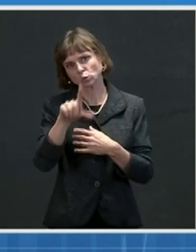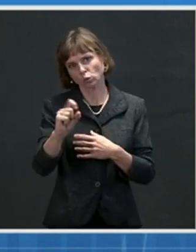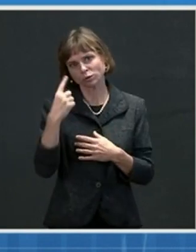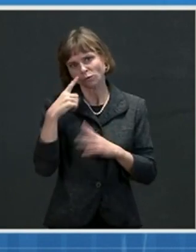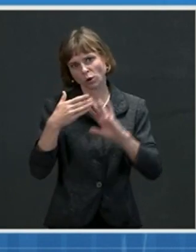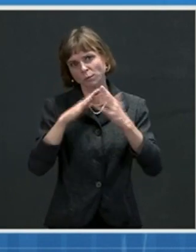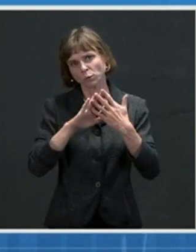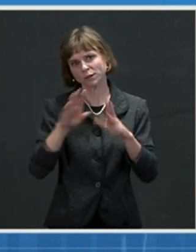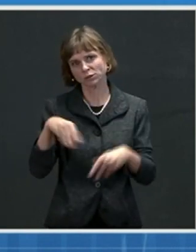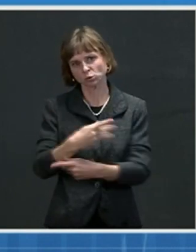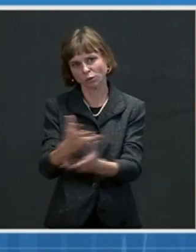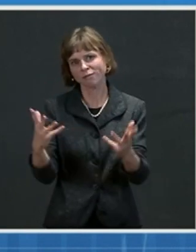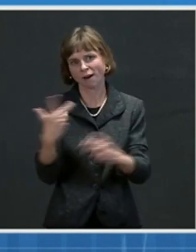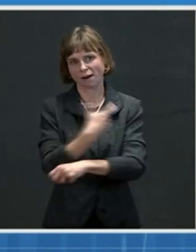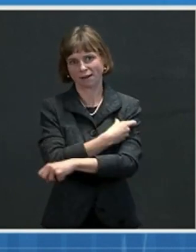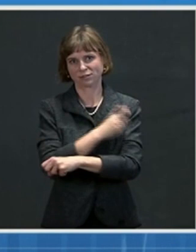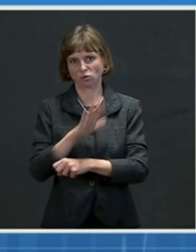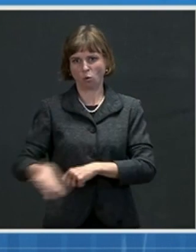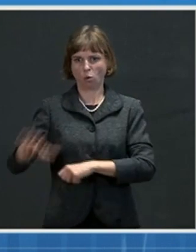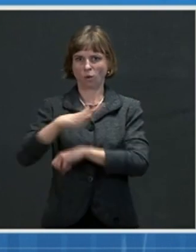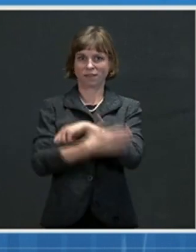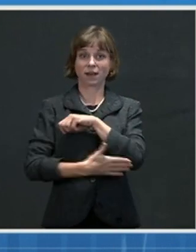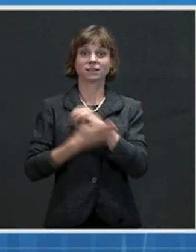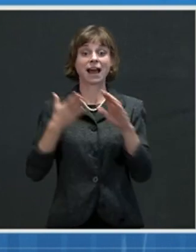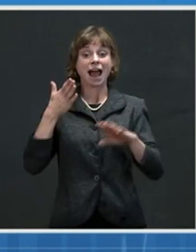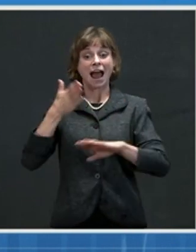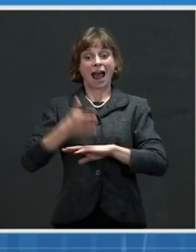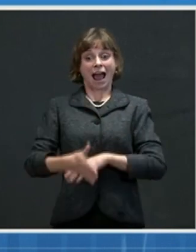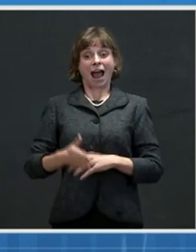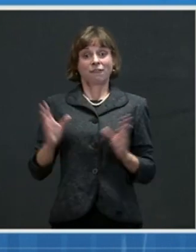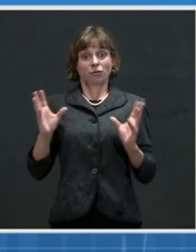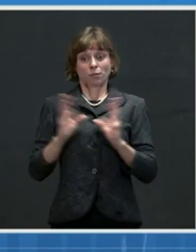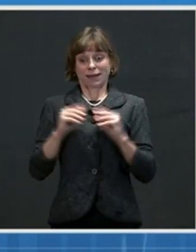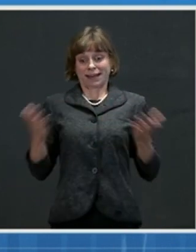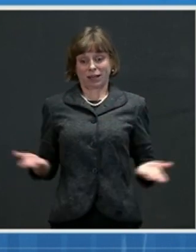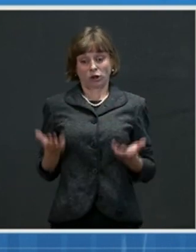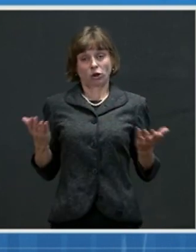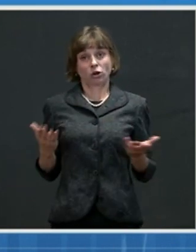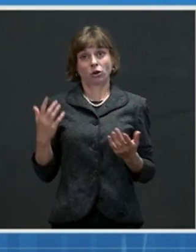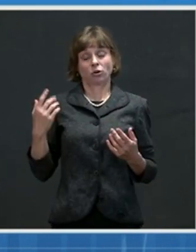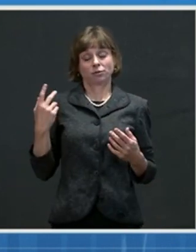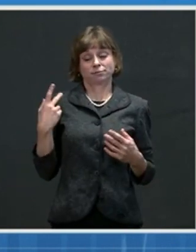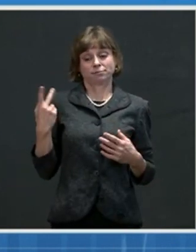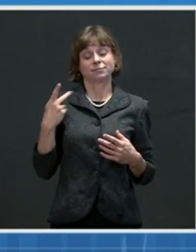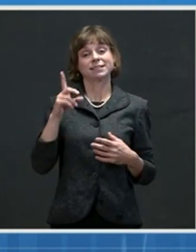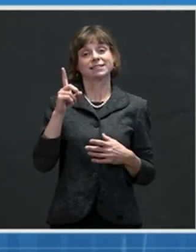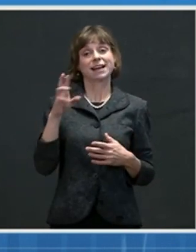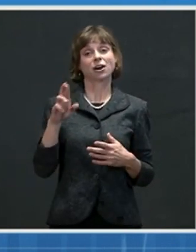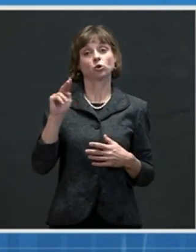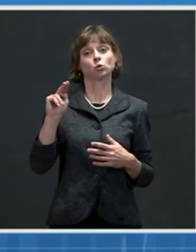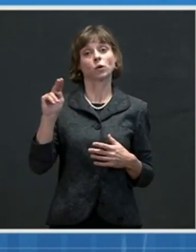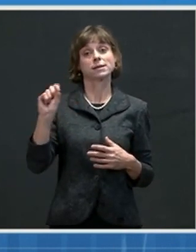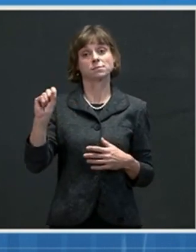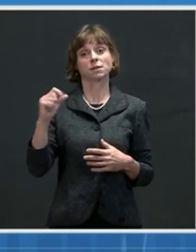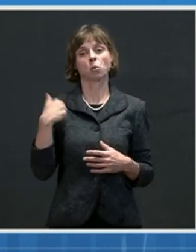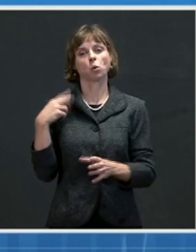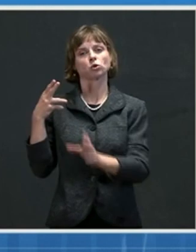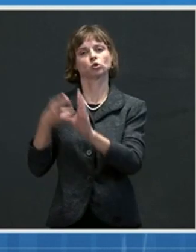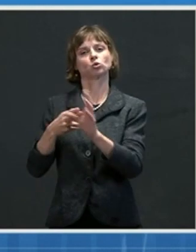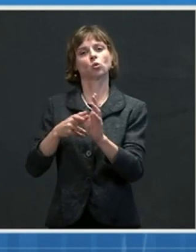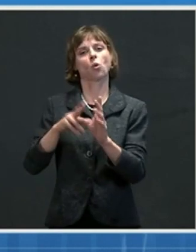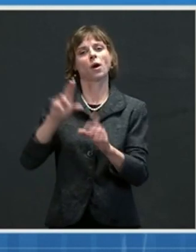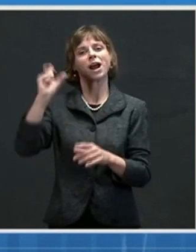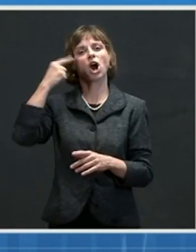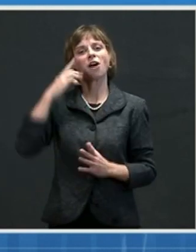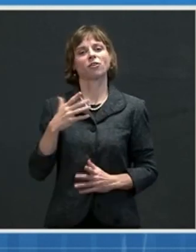work. After this briefing, Dr. Nunes-Smith and I will join Governor Cuomo to announce 2 new community